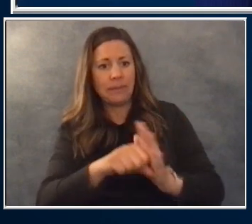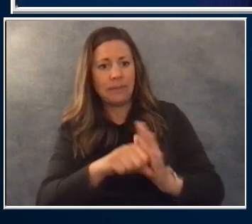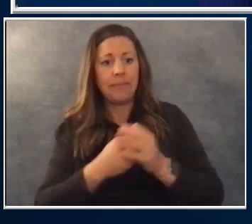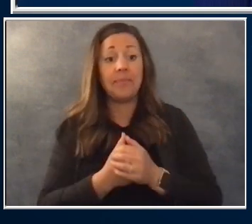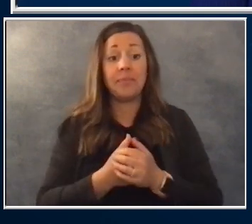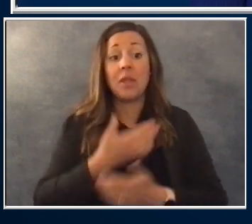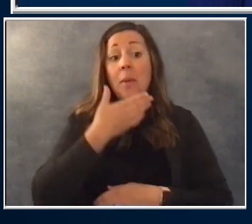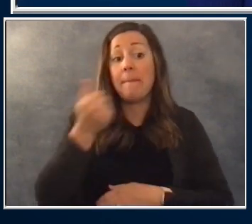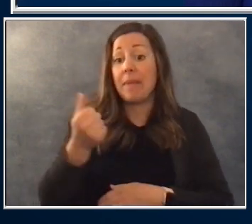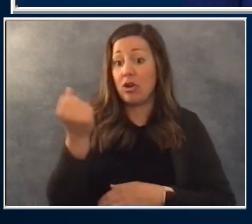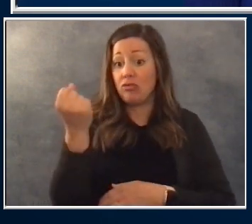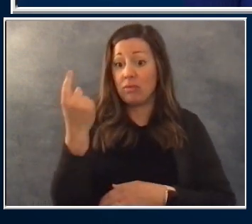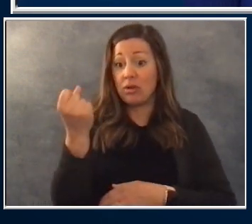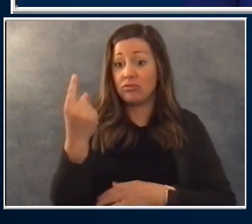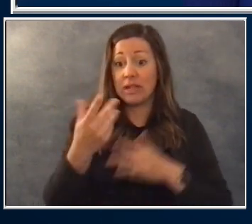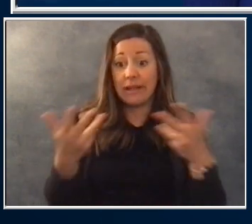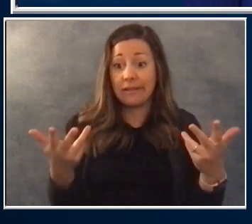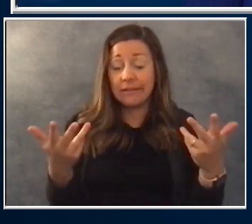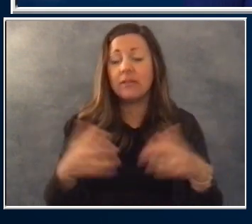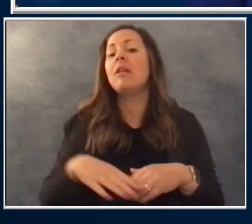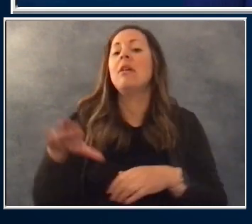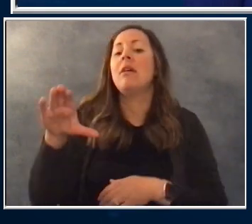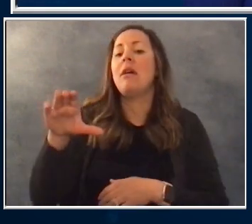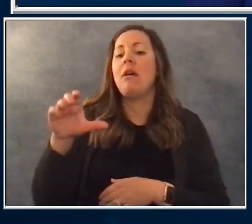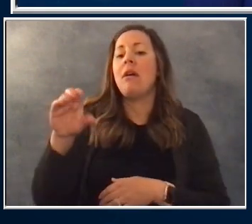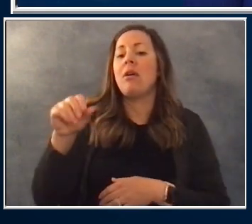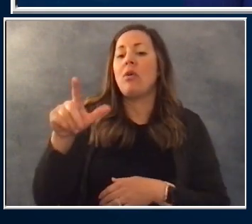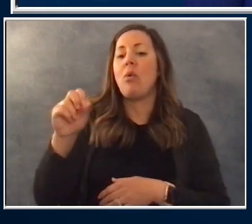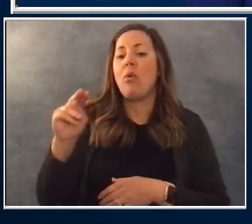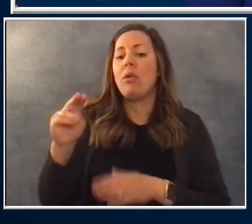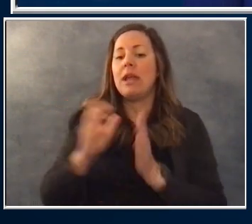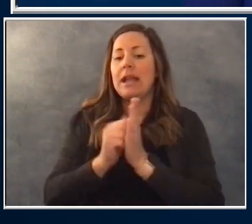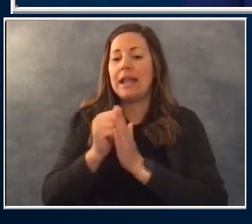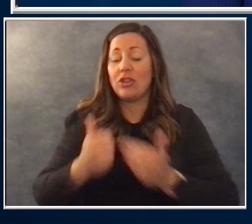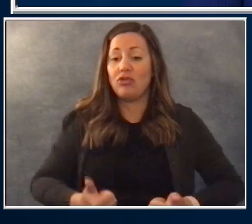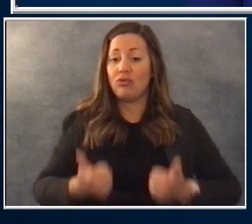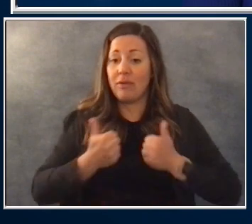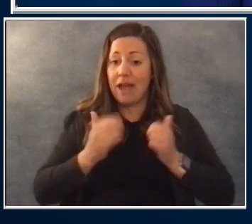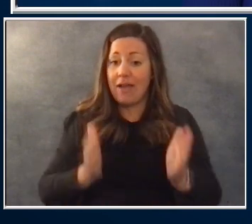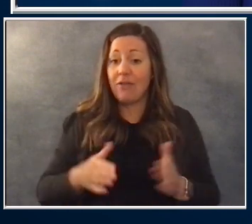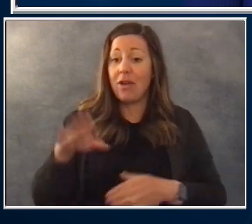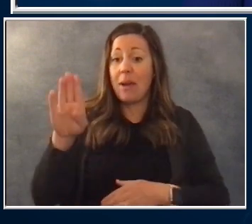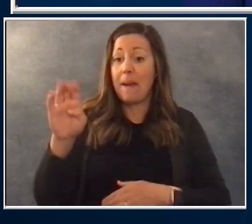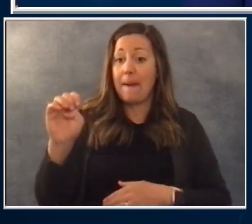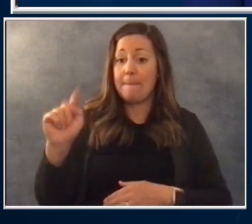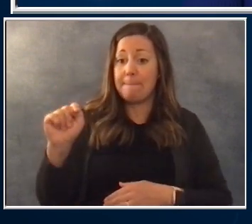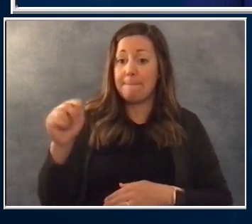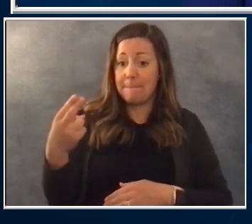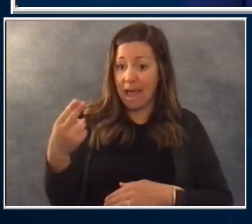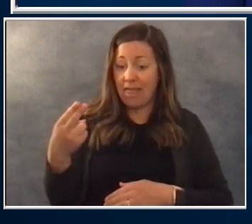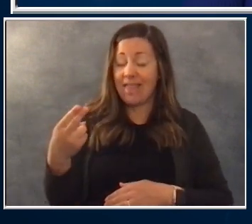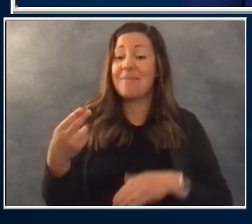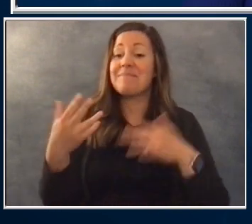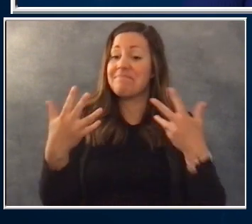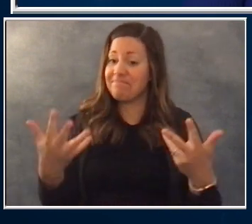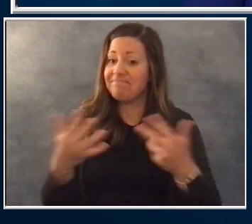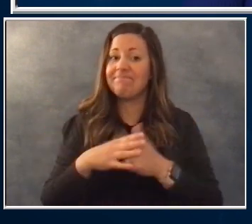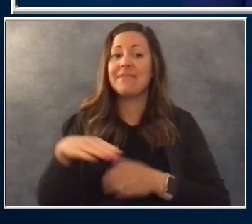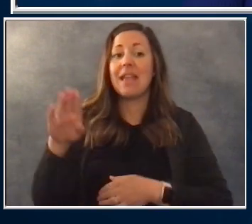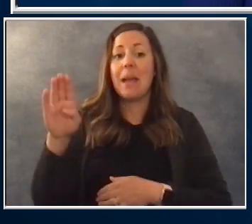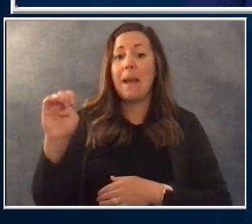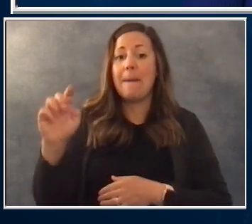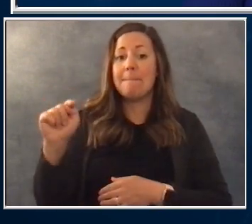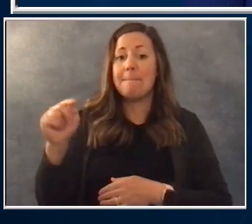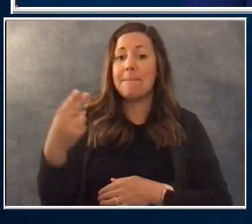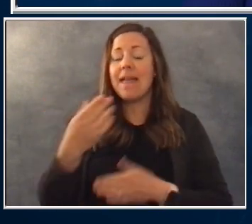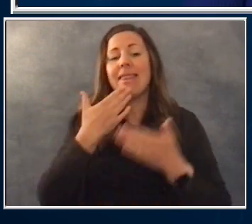joined by a colon cancer survivor, Beth, who asked to only use her first name this morning. Beth, thank you so much for being here with us